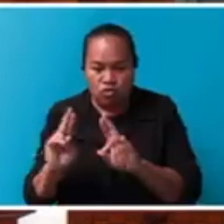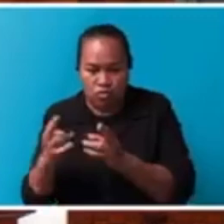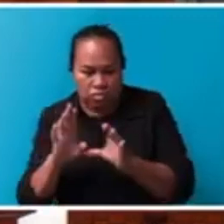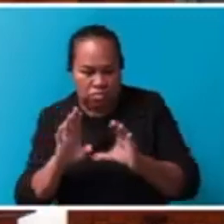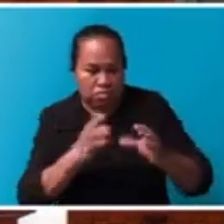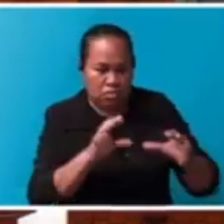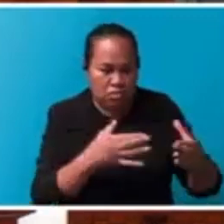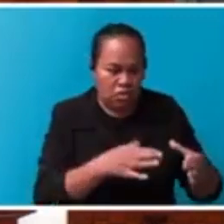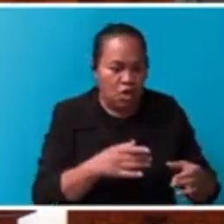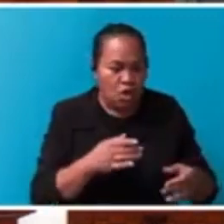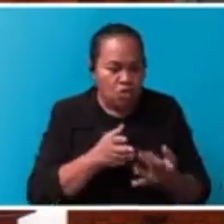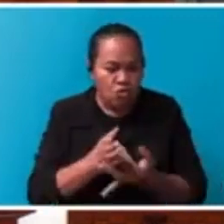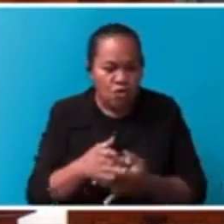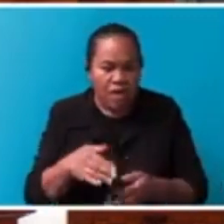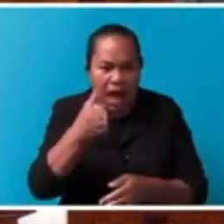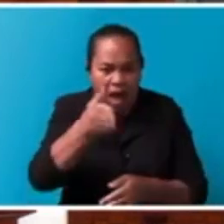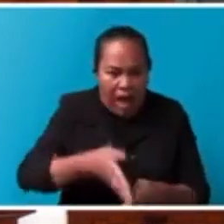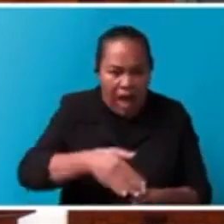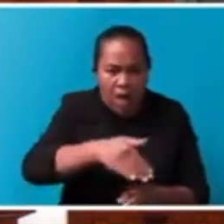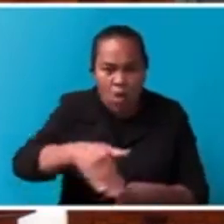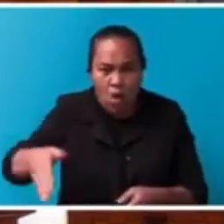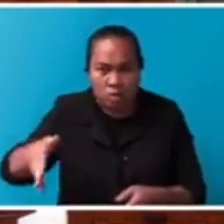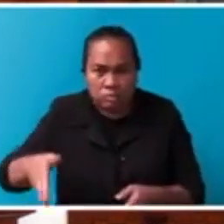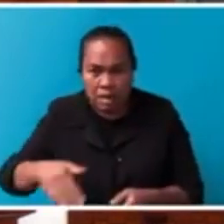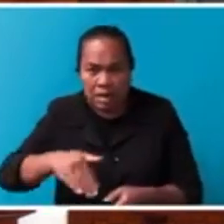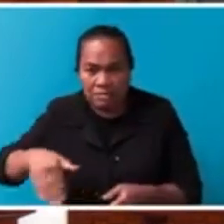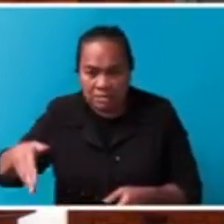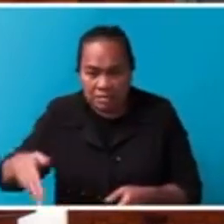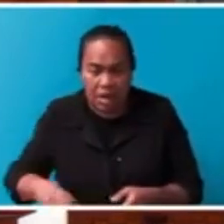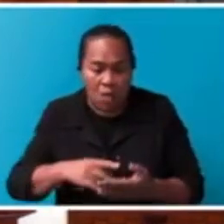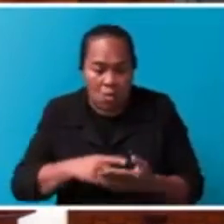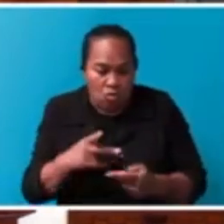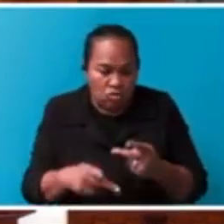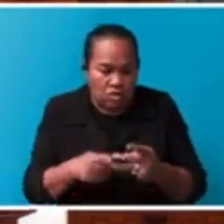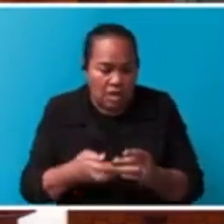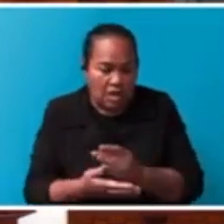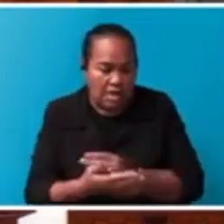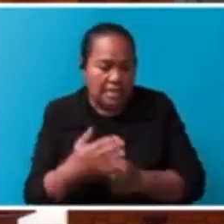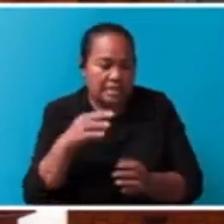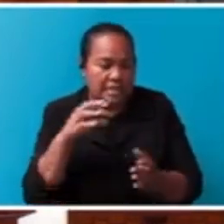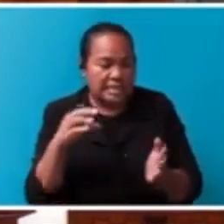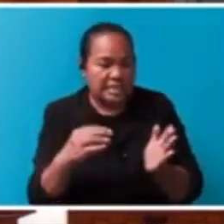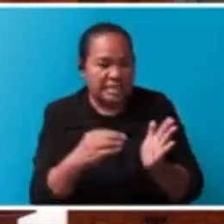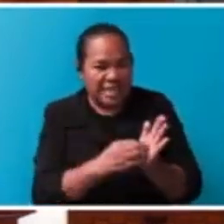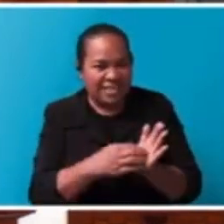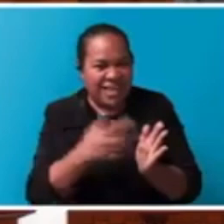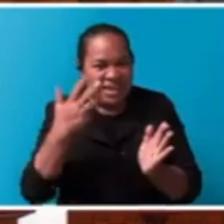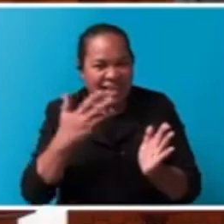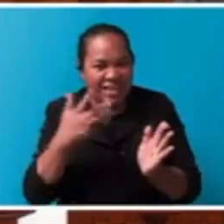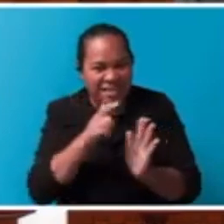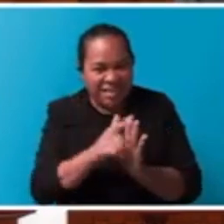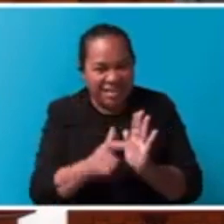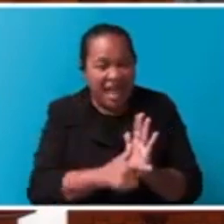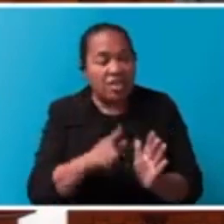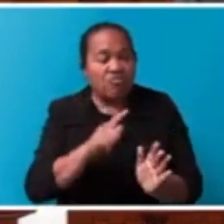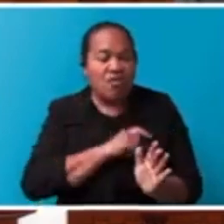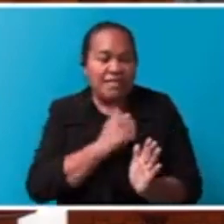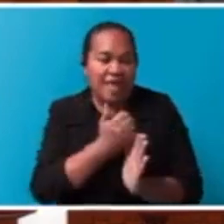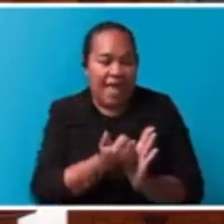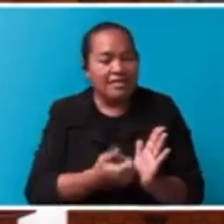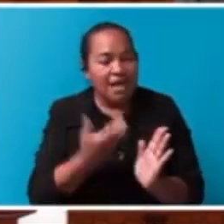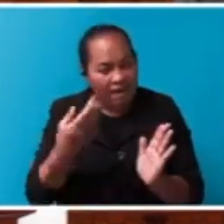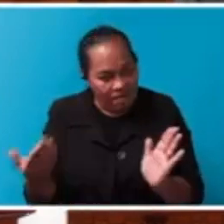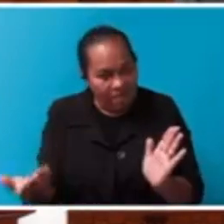the allotment process under Section 19 of the iTaukei Land Trust Act.